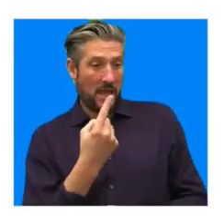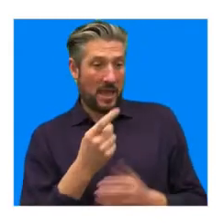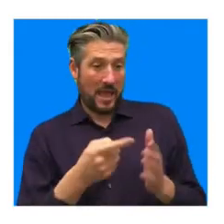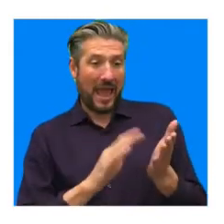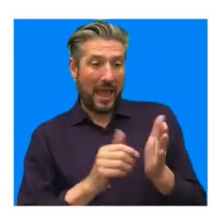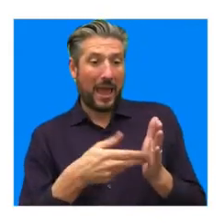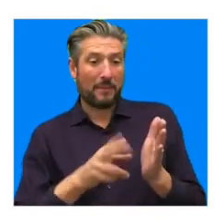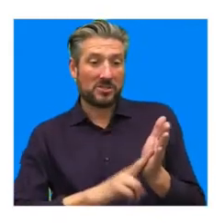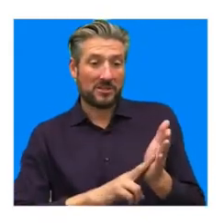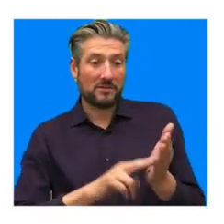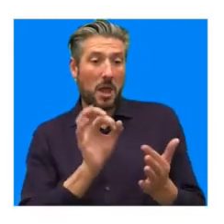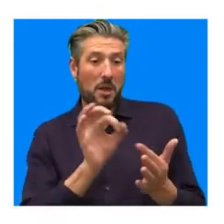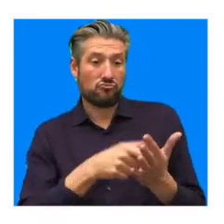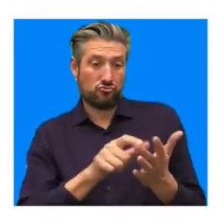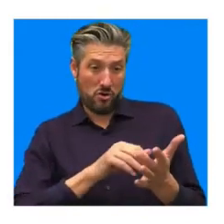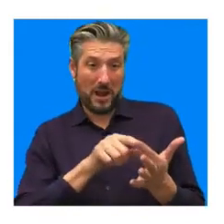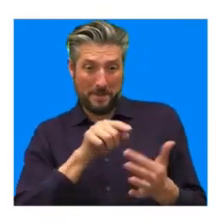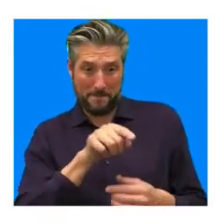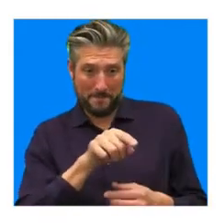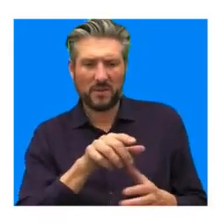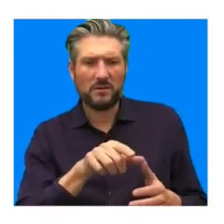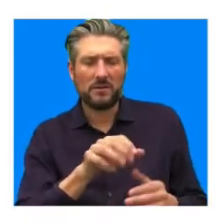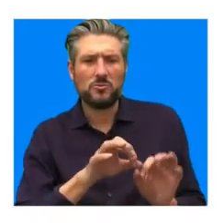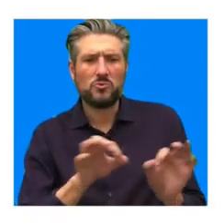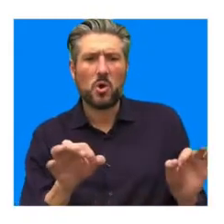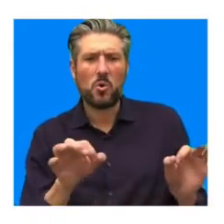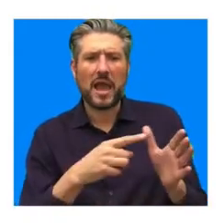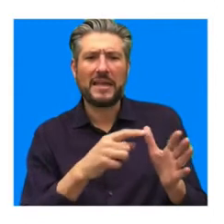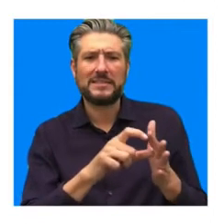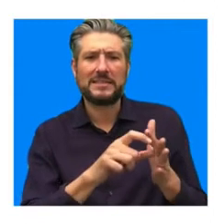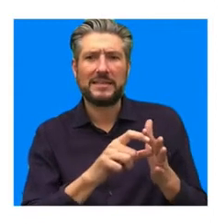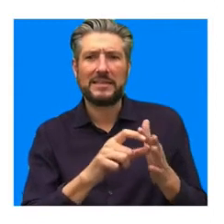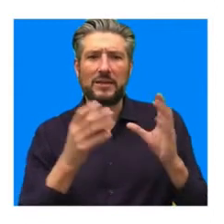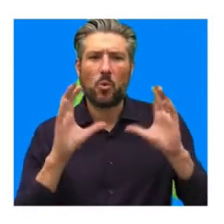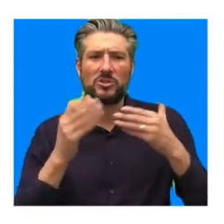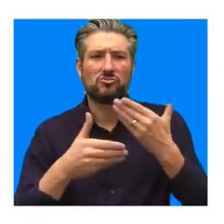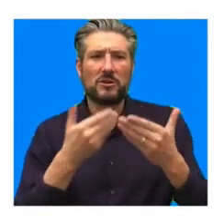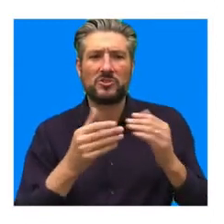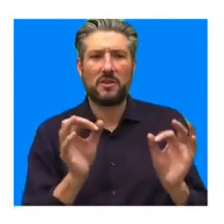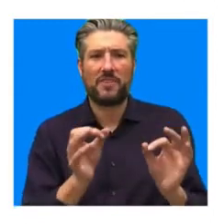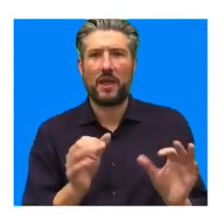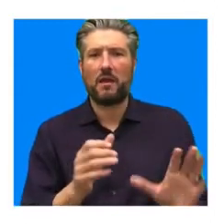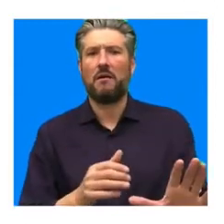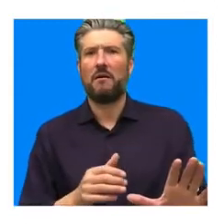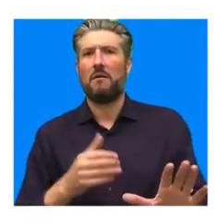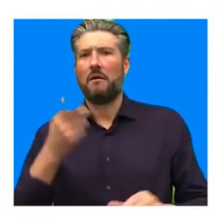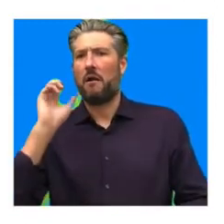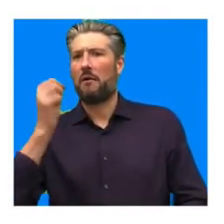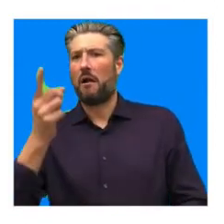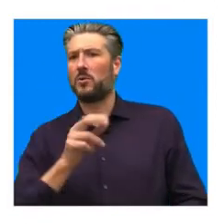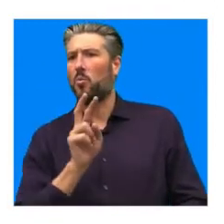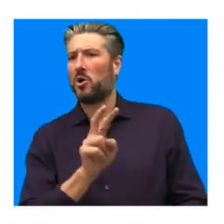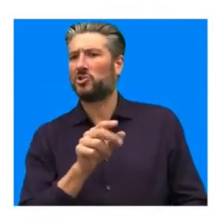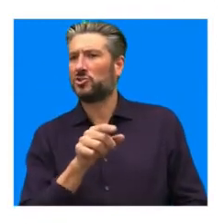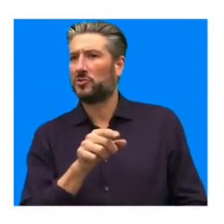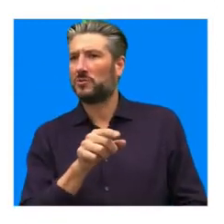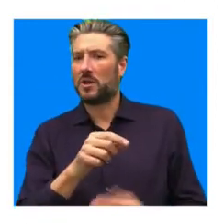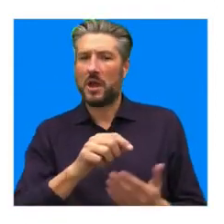That's a challenge. And the problem there is obviously I can't watch it. I'm not going to be able to enjoy that program or that movie or whatever it might